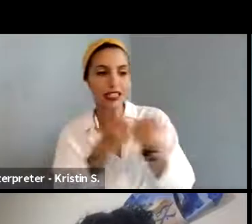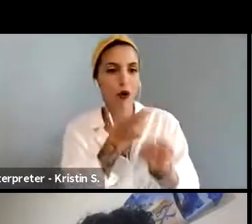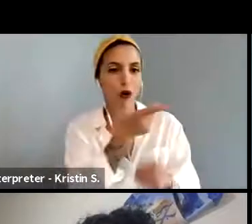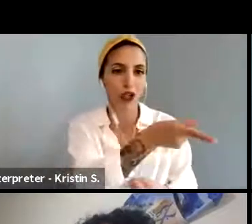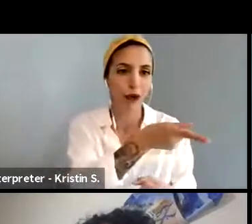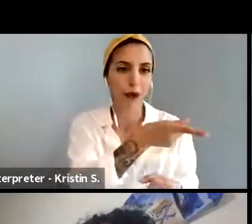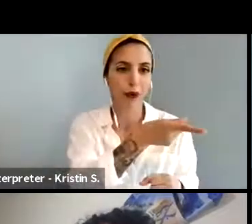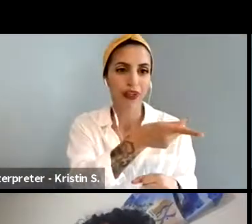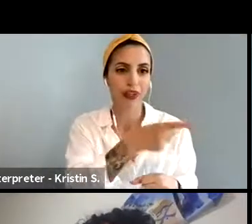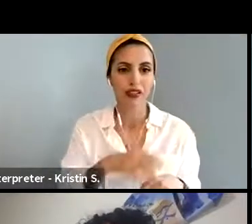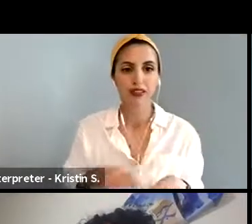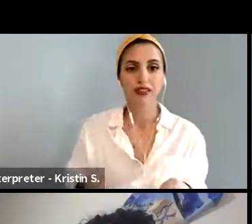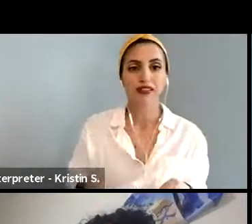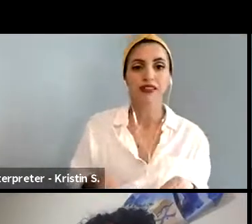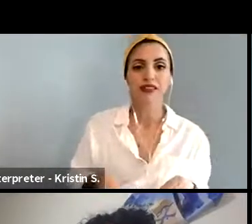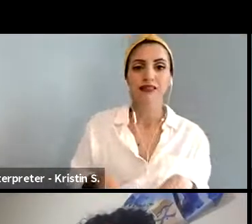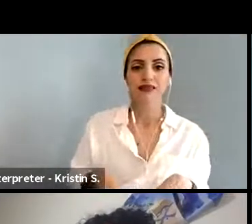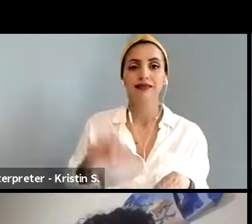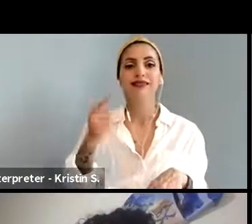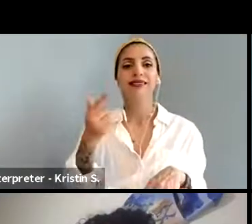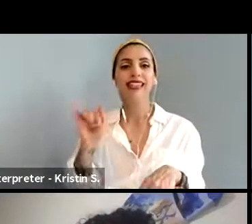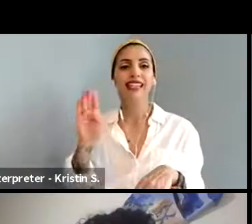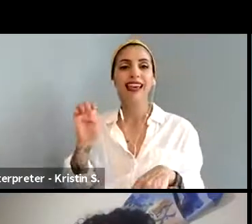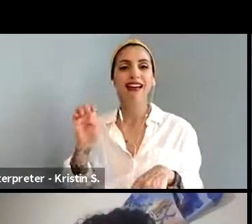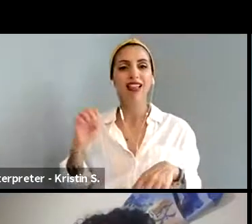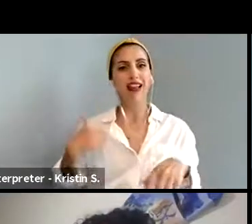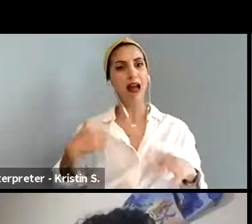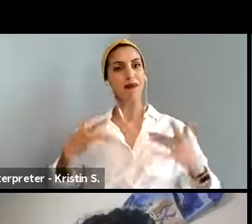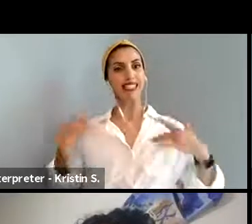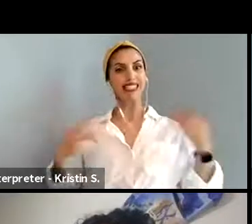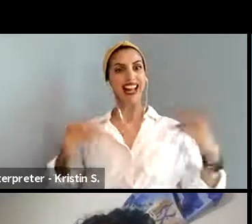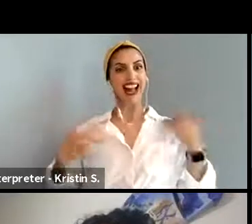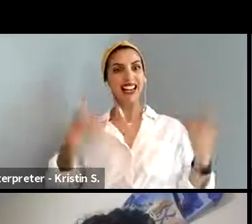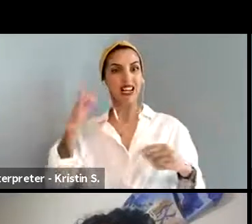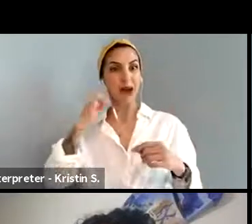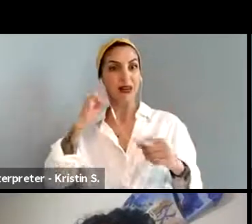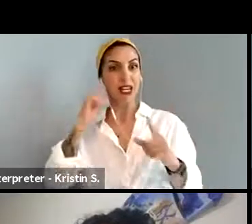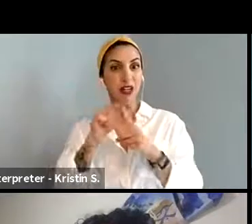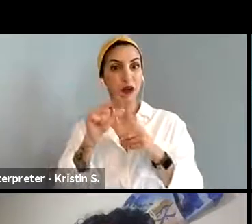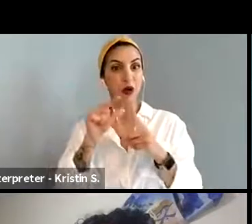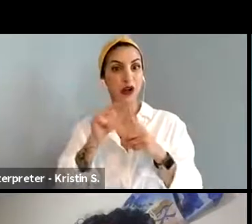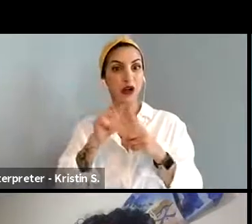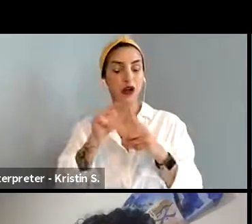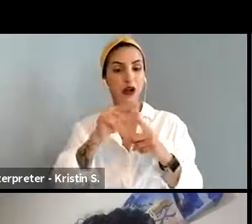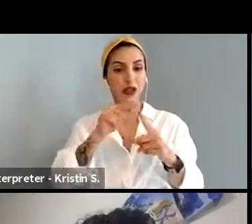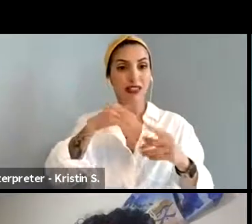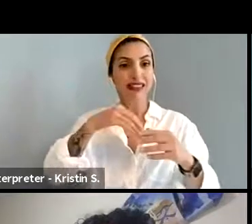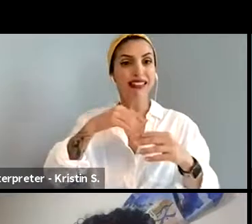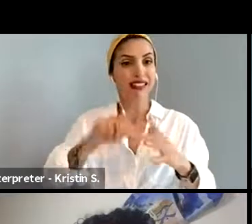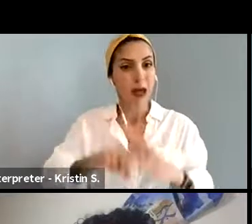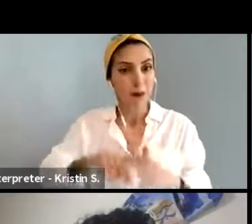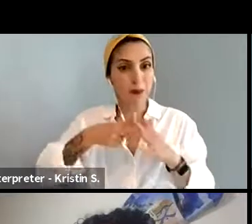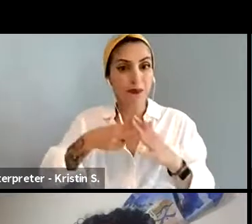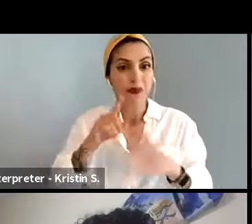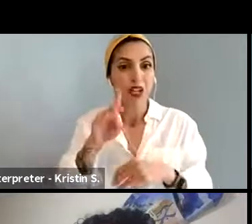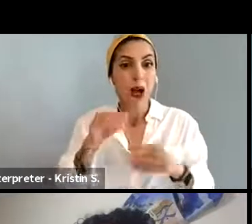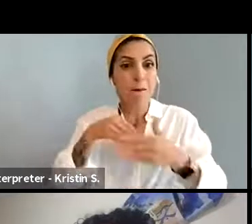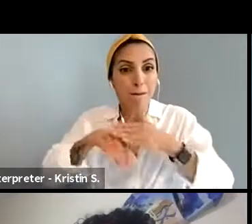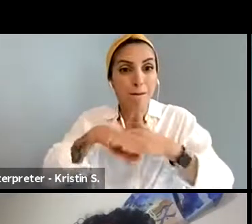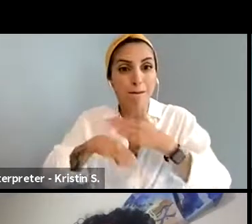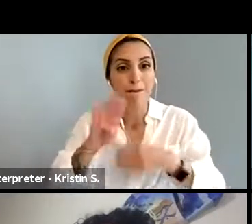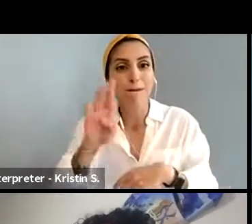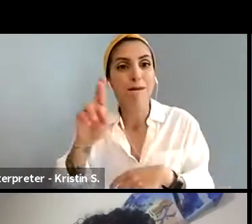Yeah, well, I'm excited. What I'm hearing is like these key words of like birthing, and the connection of that